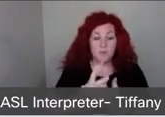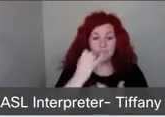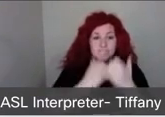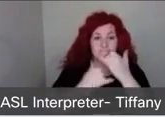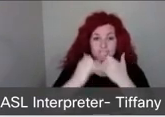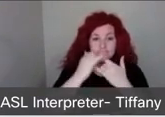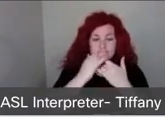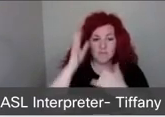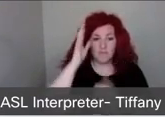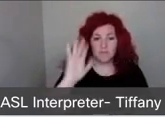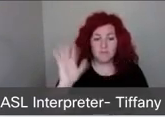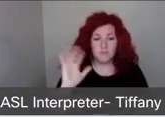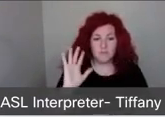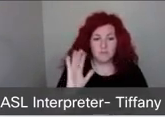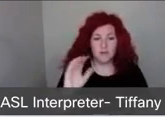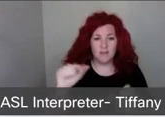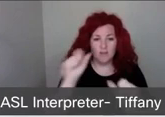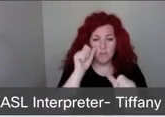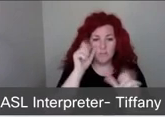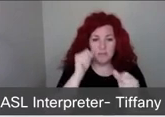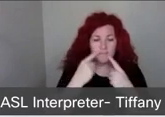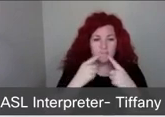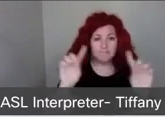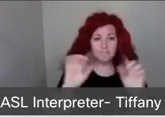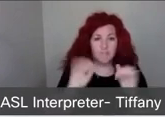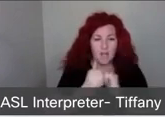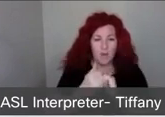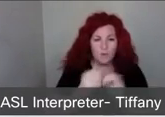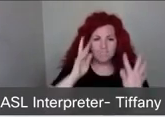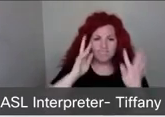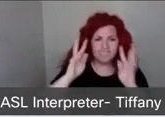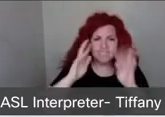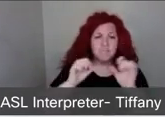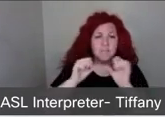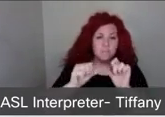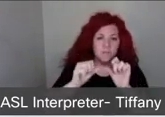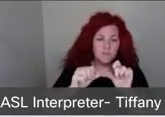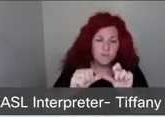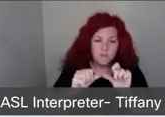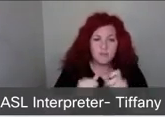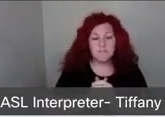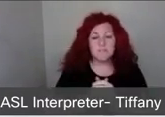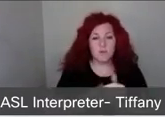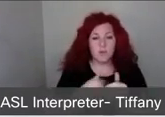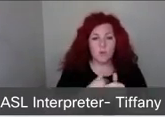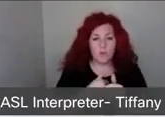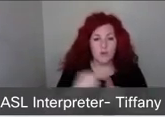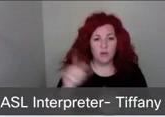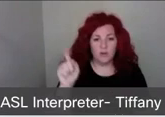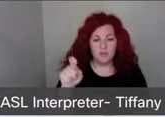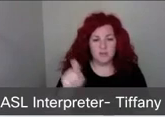forefathers and their amazing successes through ingenuity and perseverance. We are